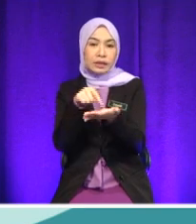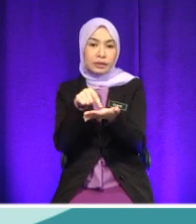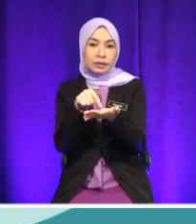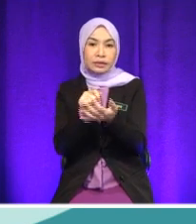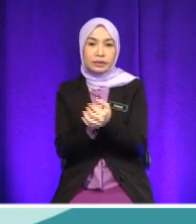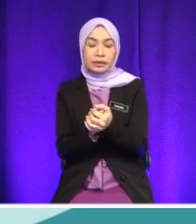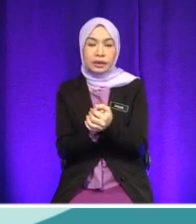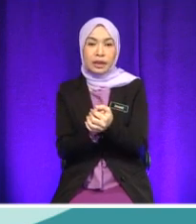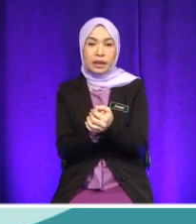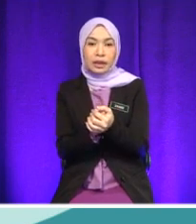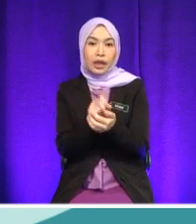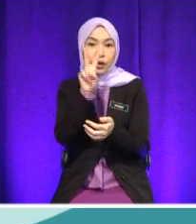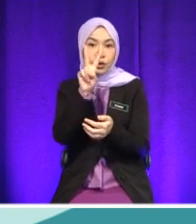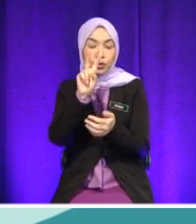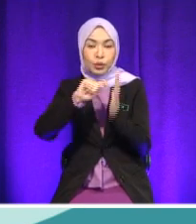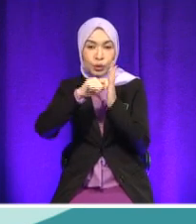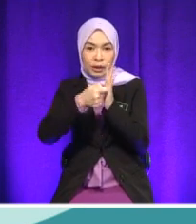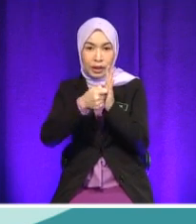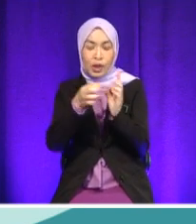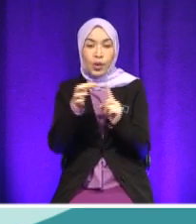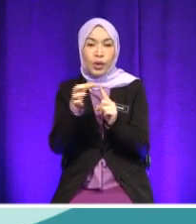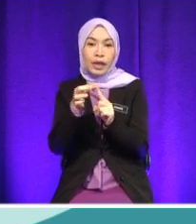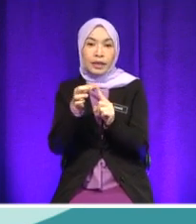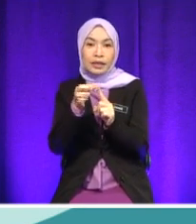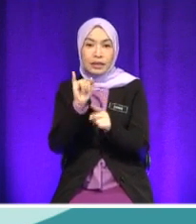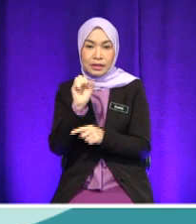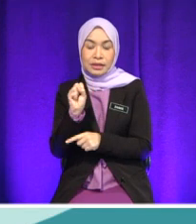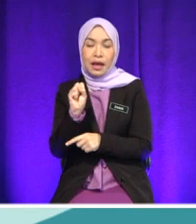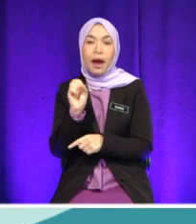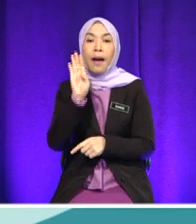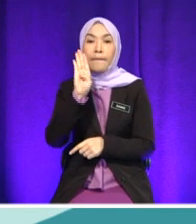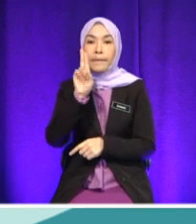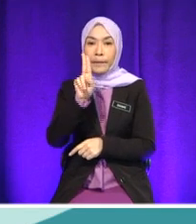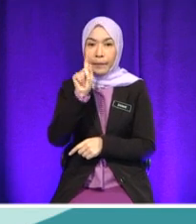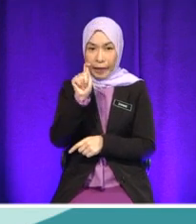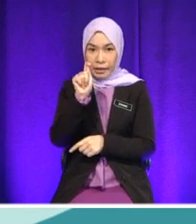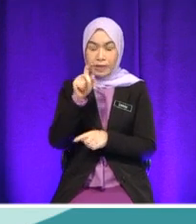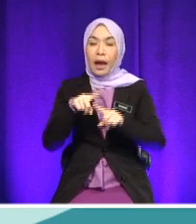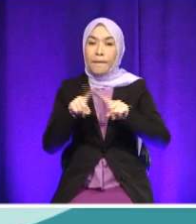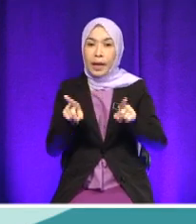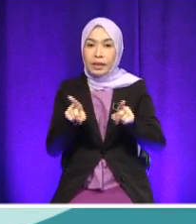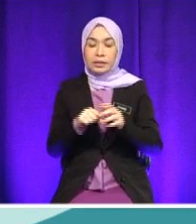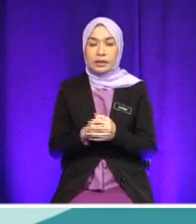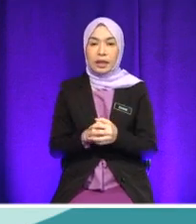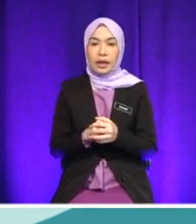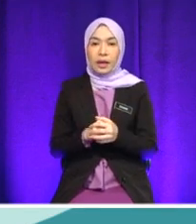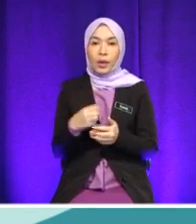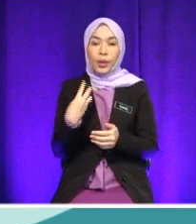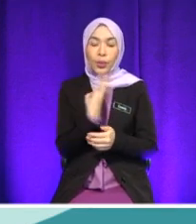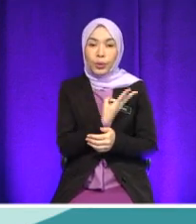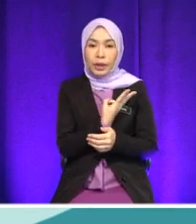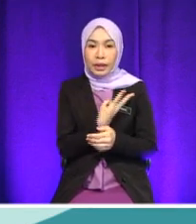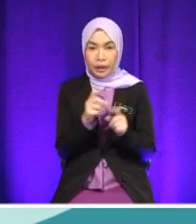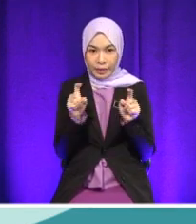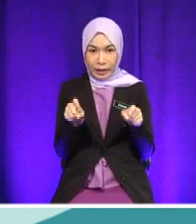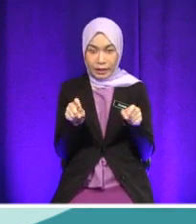is but, okay, you need to use but, all right? Or you can say that I see what you mean, but, okay, you need to use but as well because